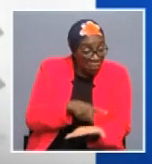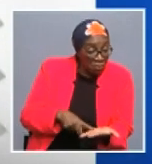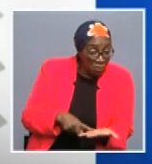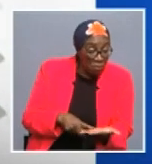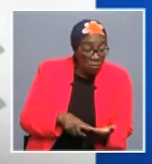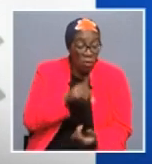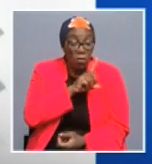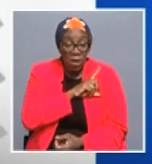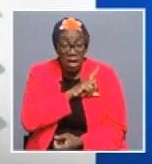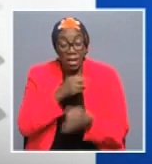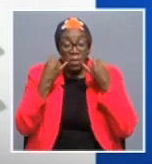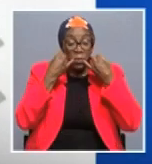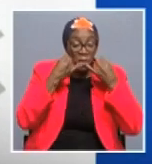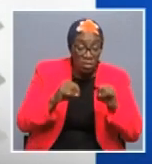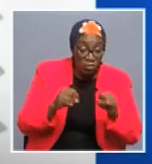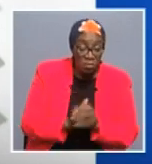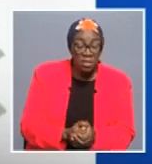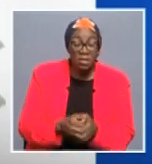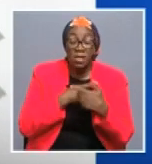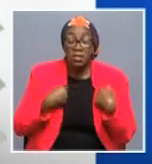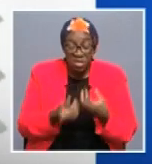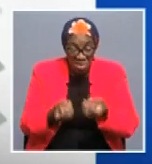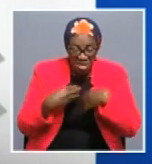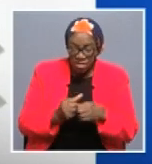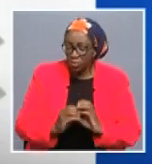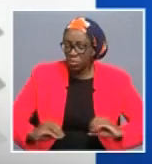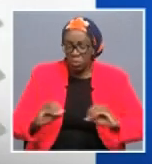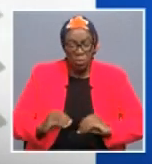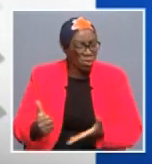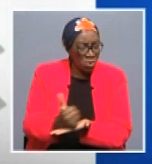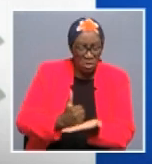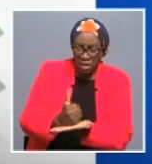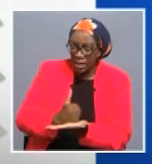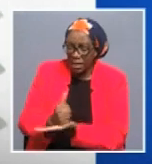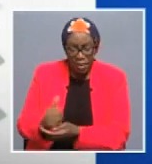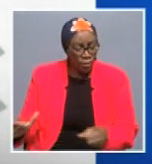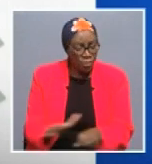information that we got is in bits and pieces and it's very sketchy. But basically the point is that